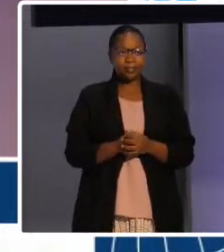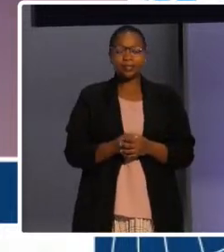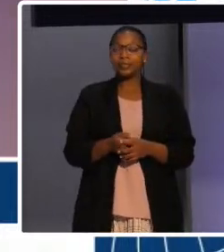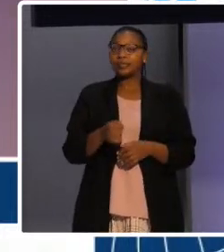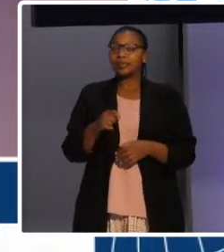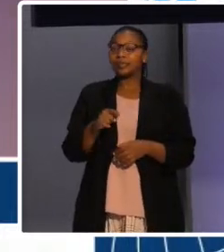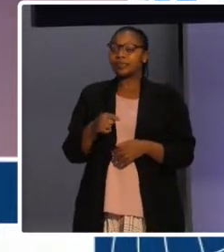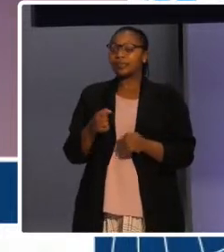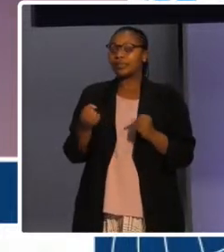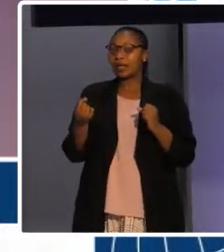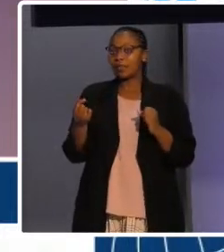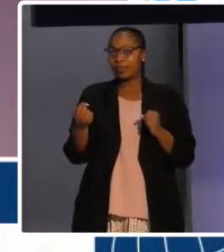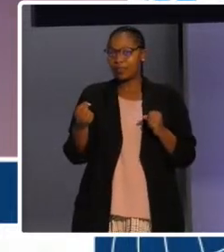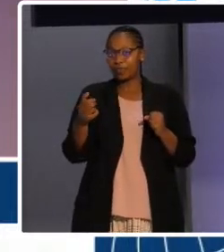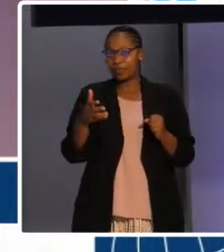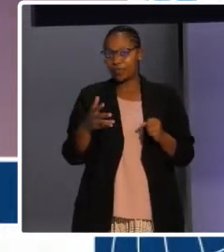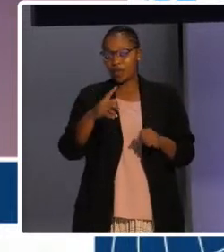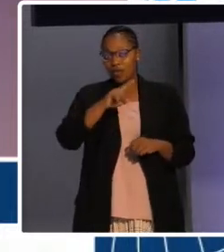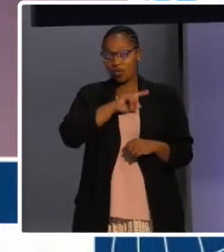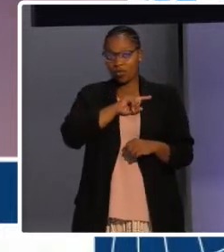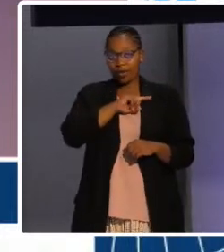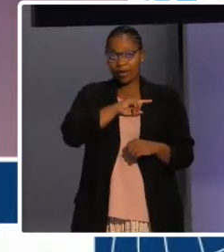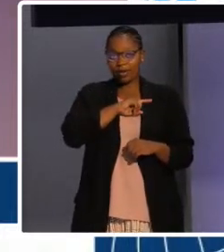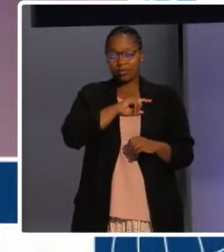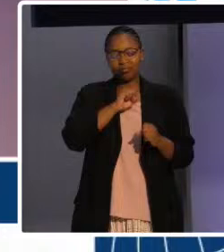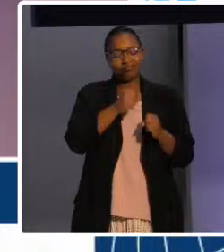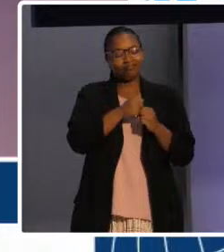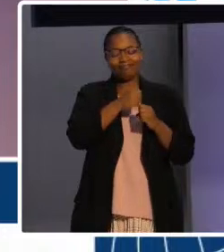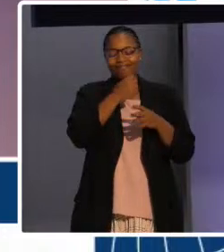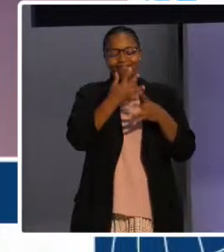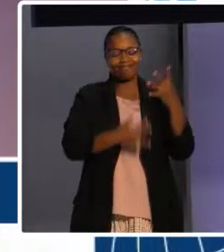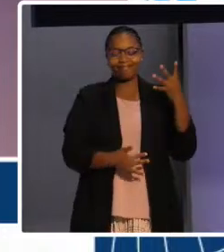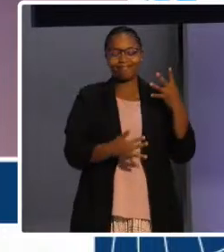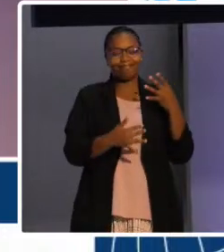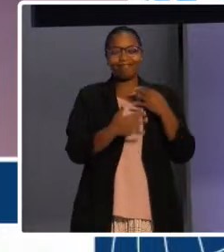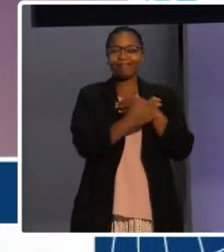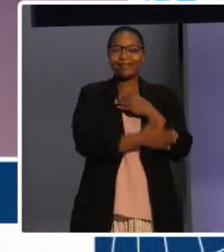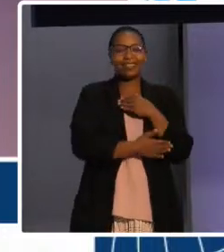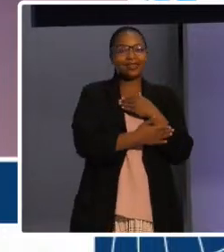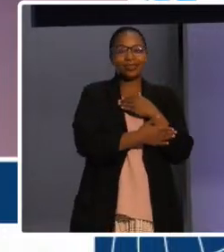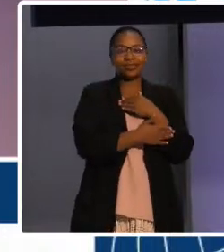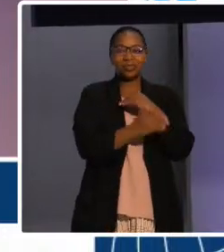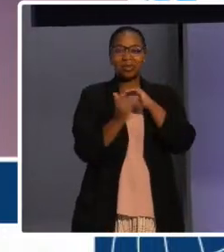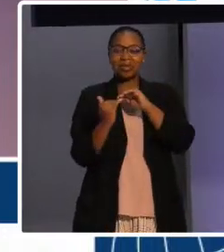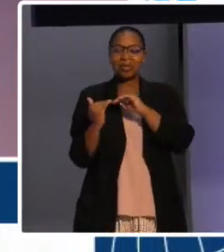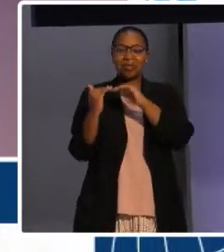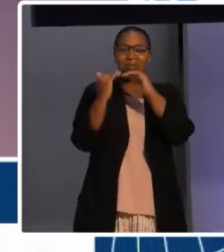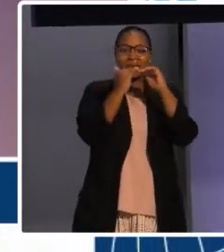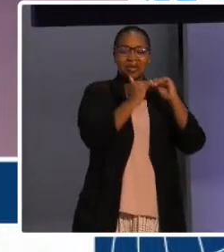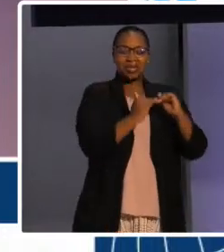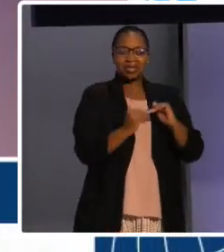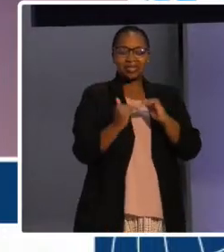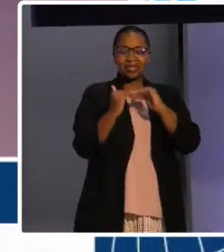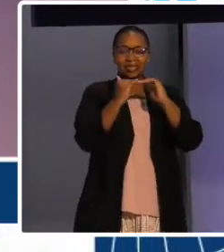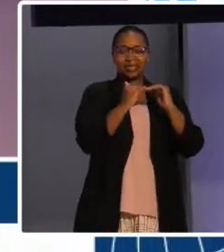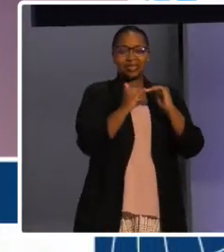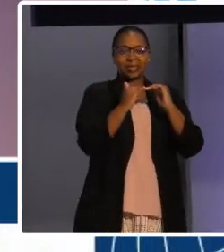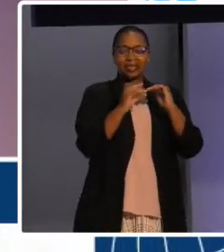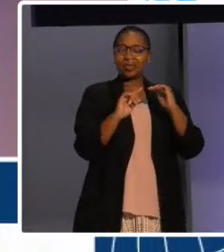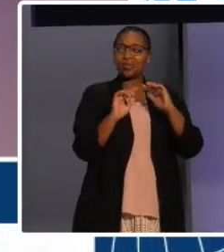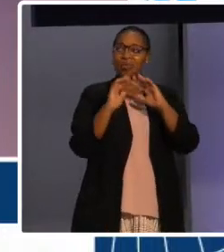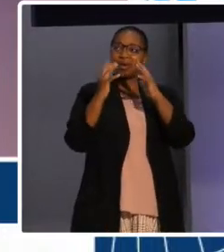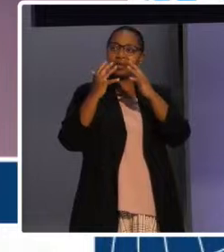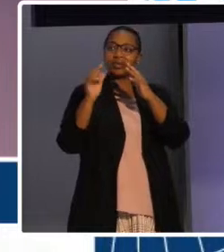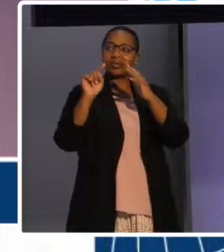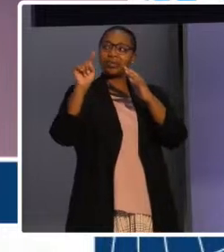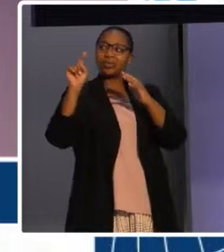because a number of democracies in the world are confronted with the need